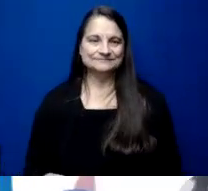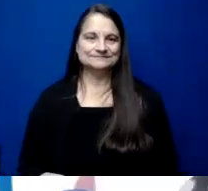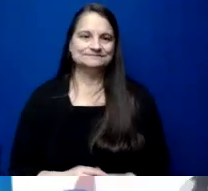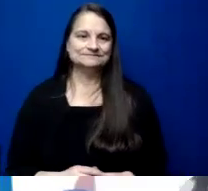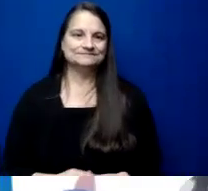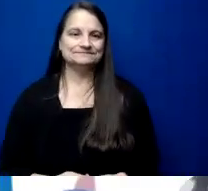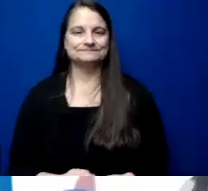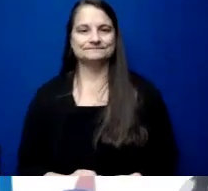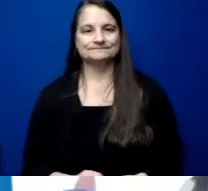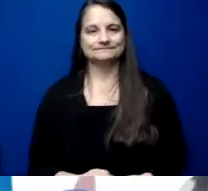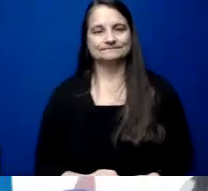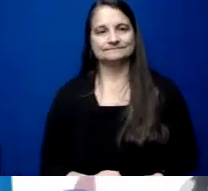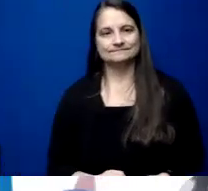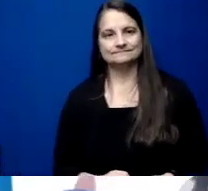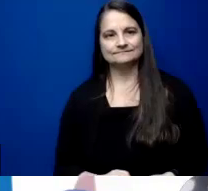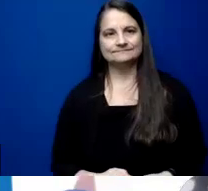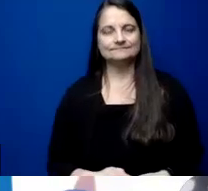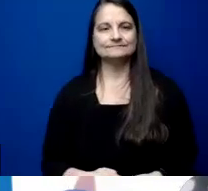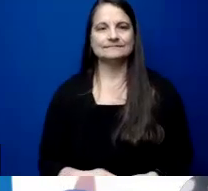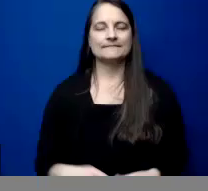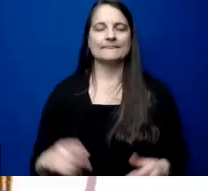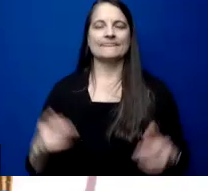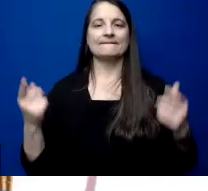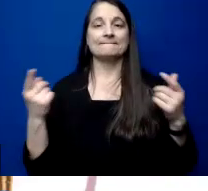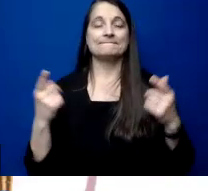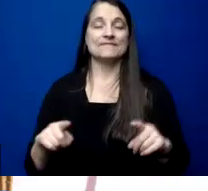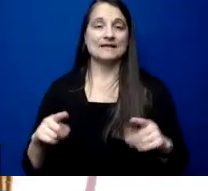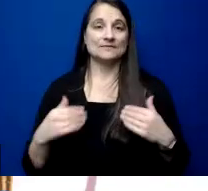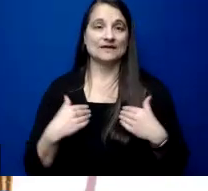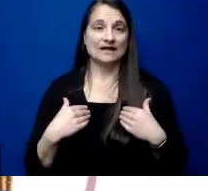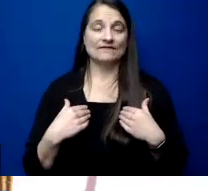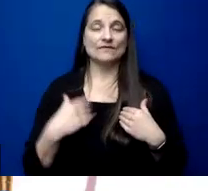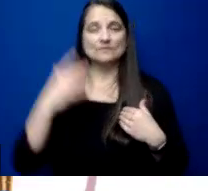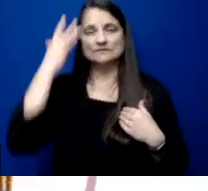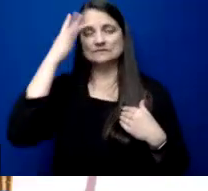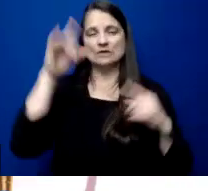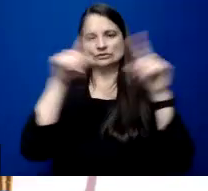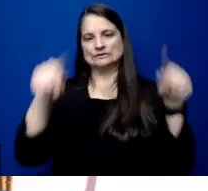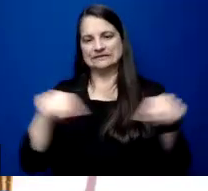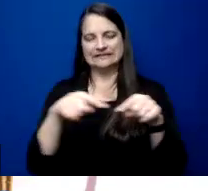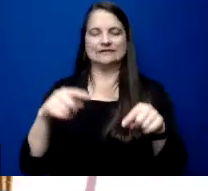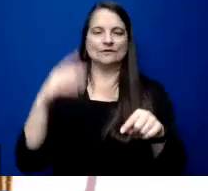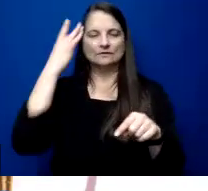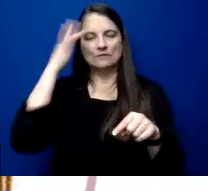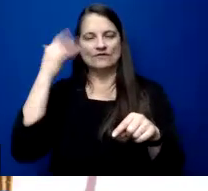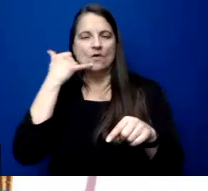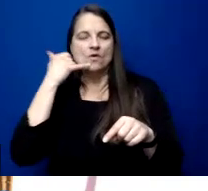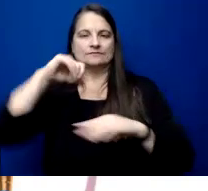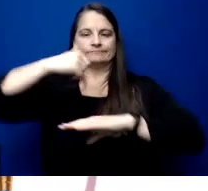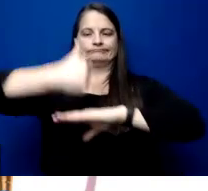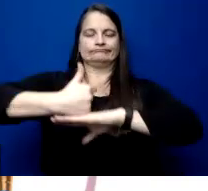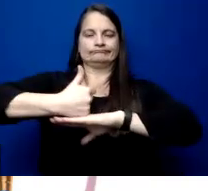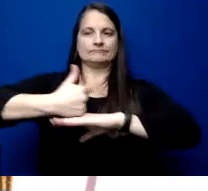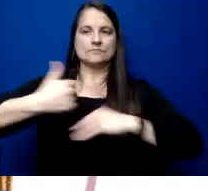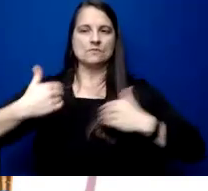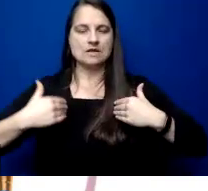then once we get those smart screens or tablets, phones in position, there's a variety